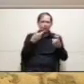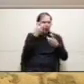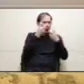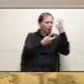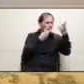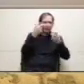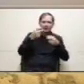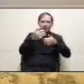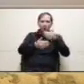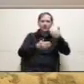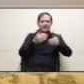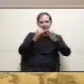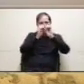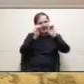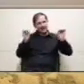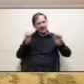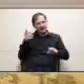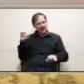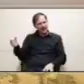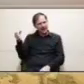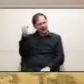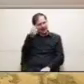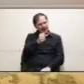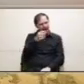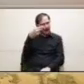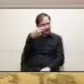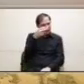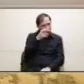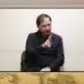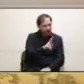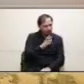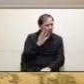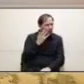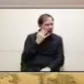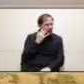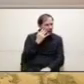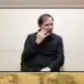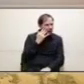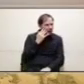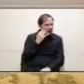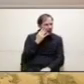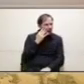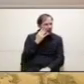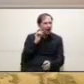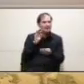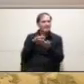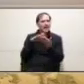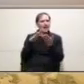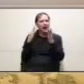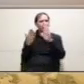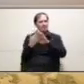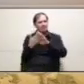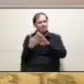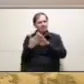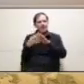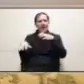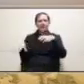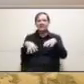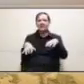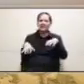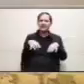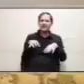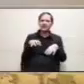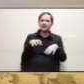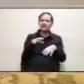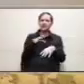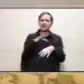which point after his appointment as an HR manager did he become an acting corporate services manager and then